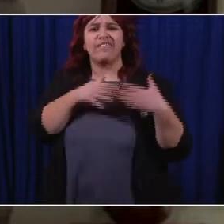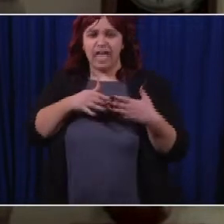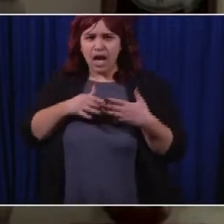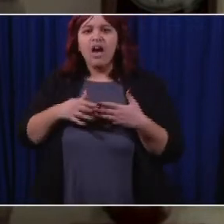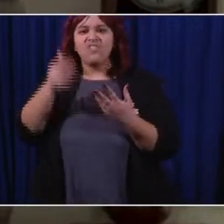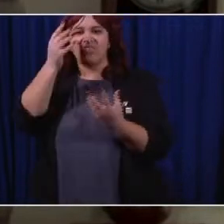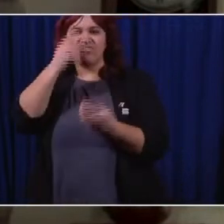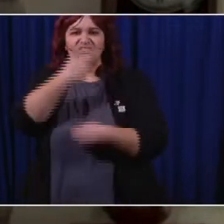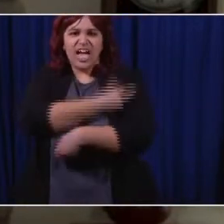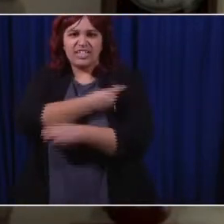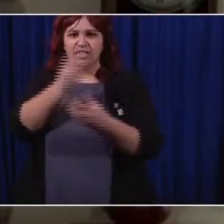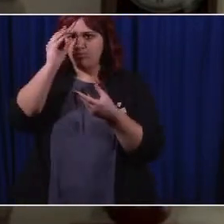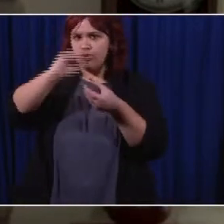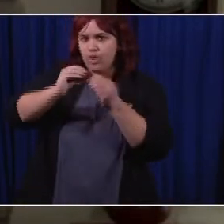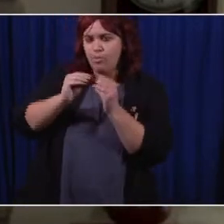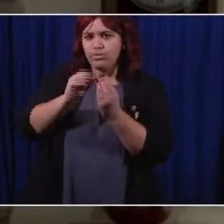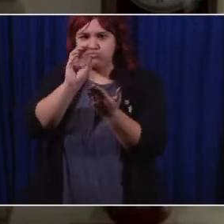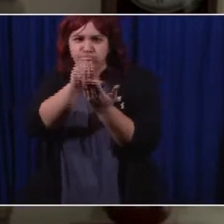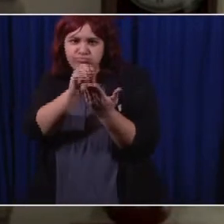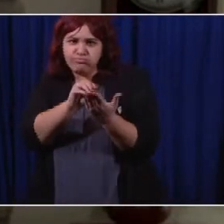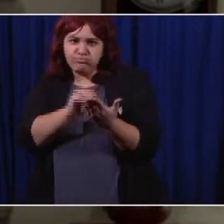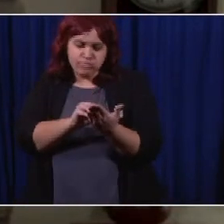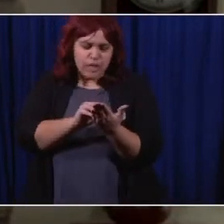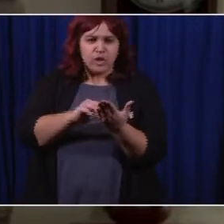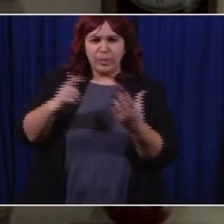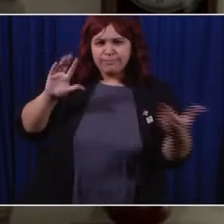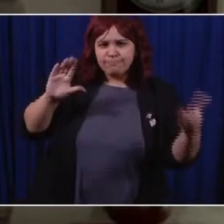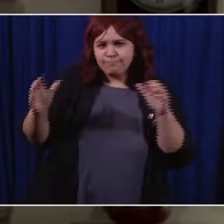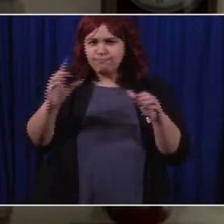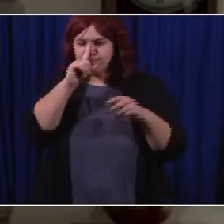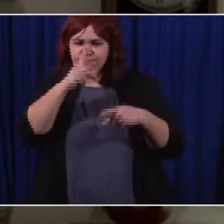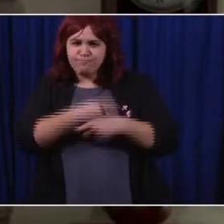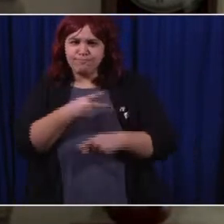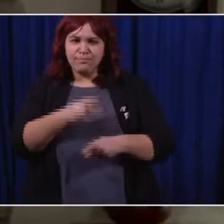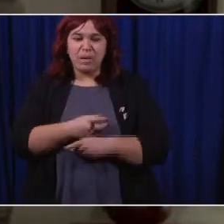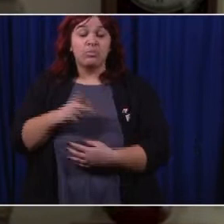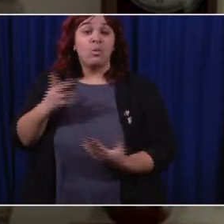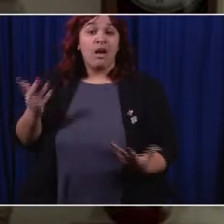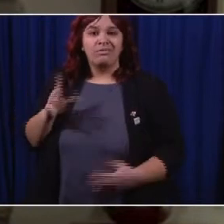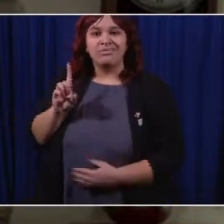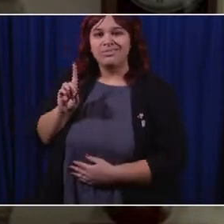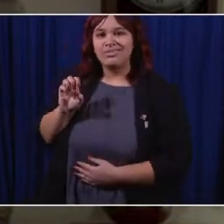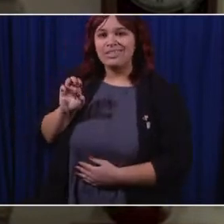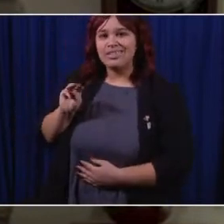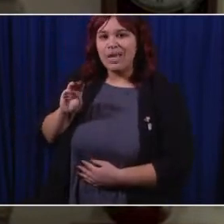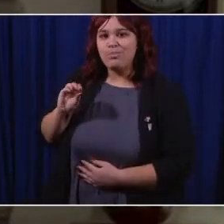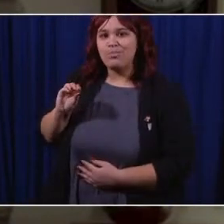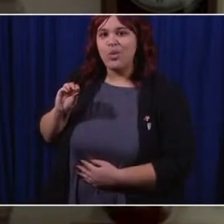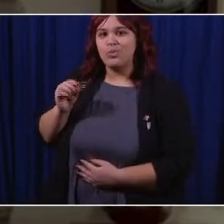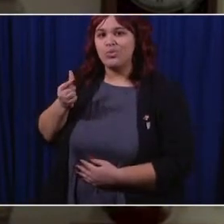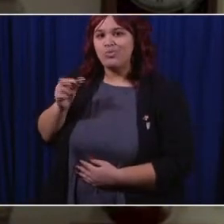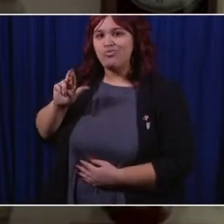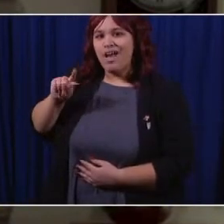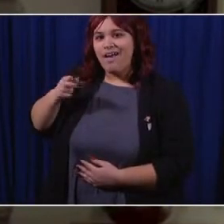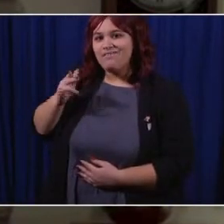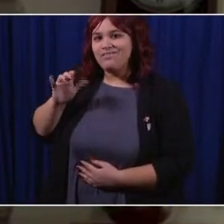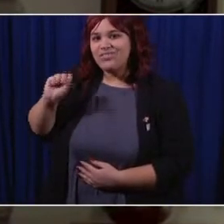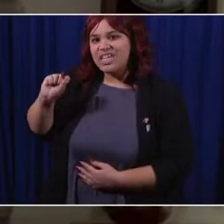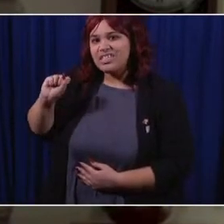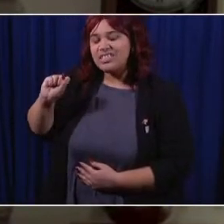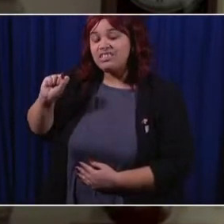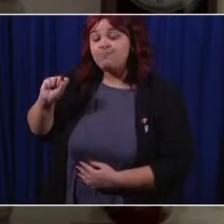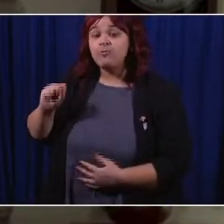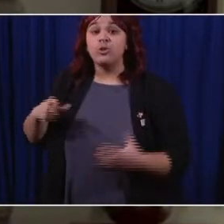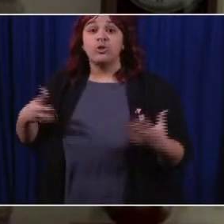data we can find. Initially when Ohio was responding to the coronavirus, we were noticing a differential in the